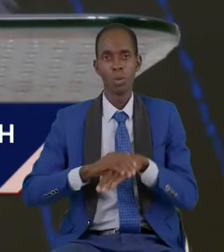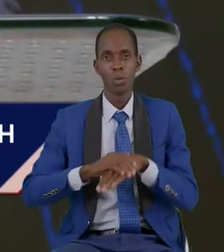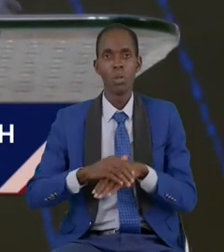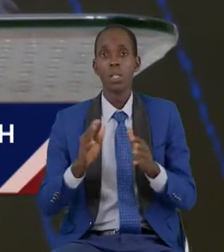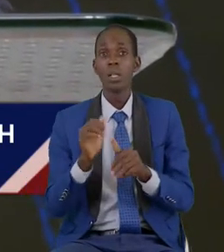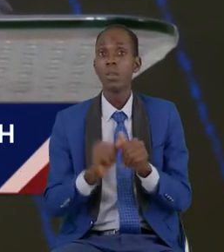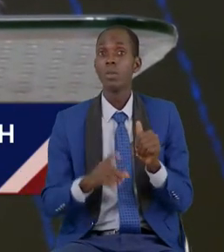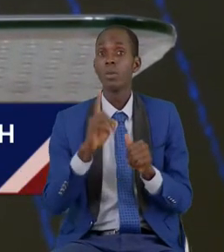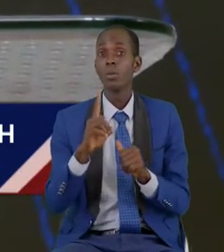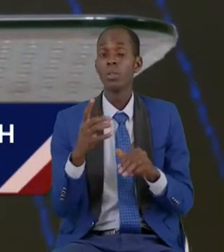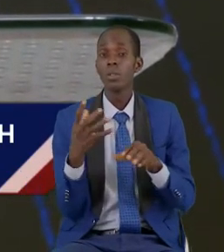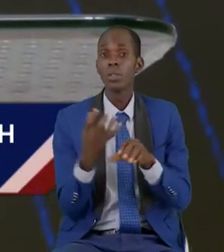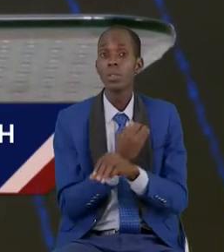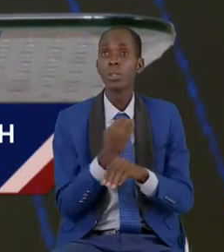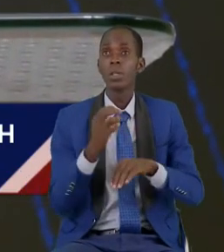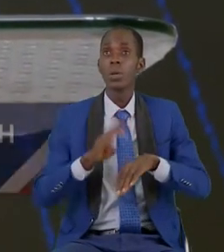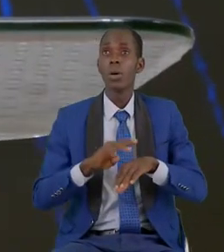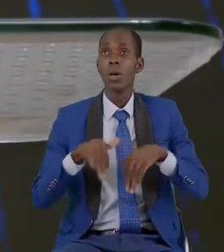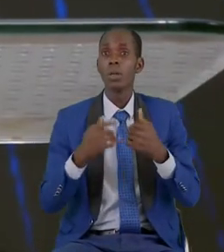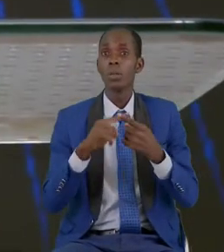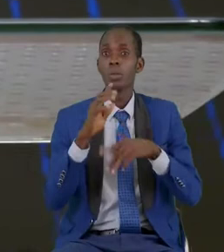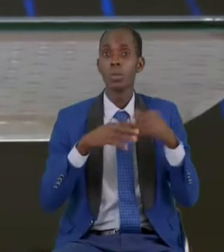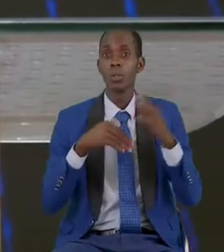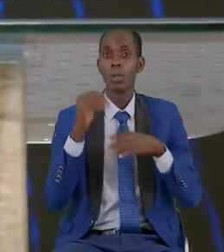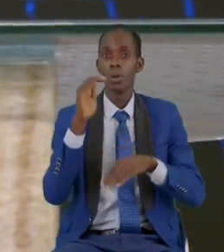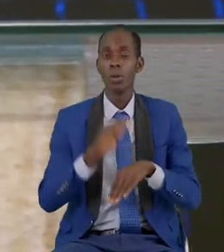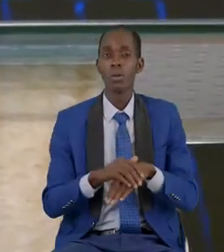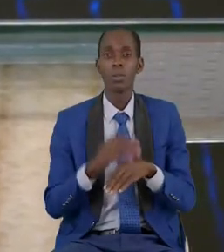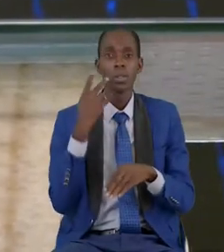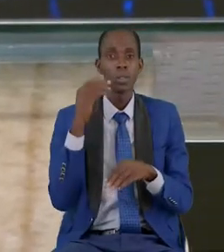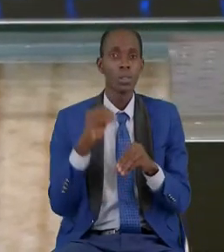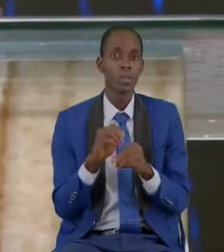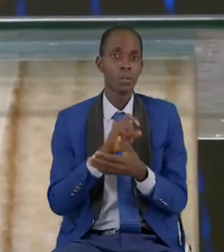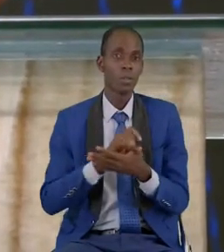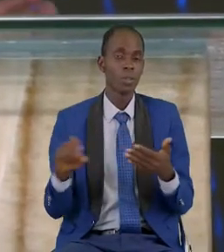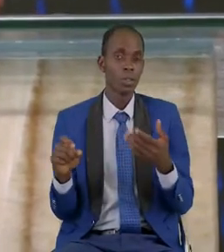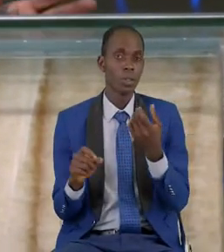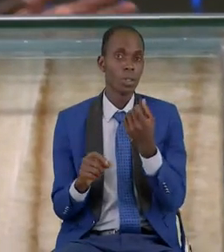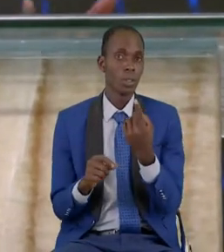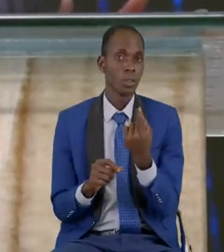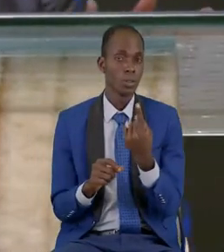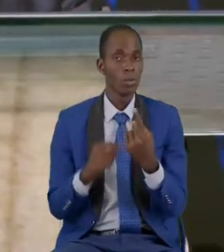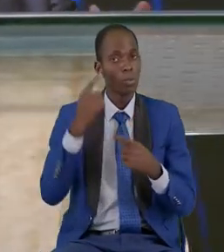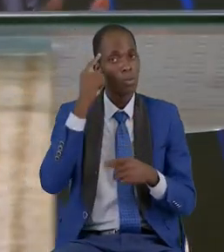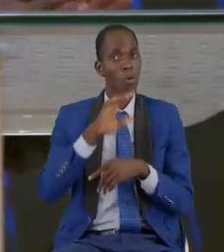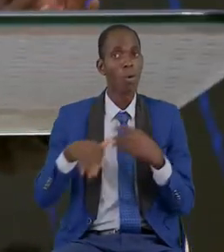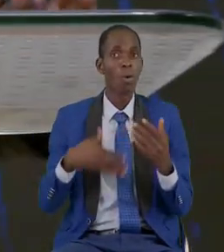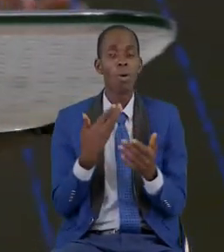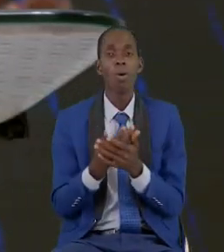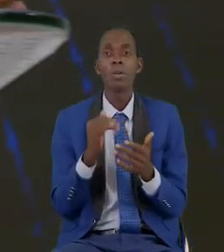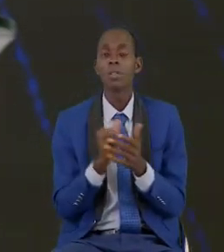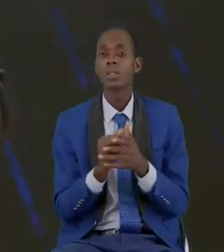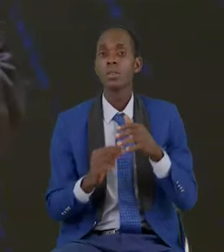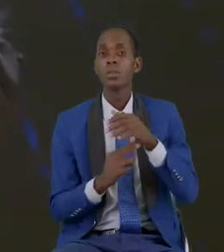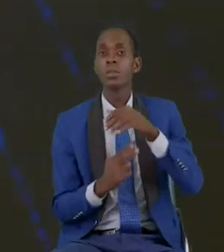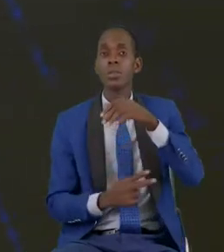he buildeth thereon. Look at verse 11. In verse 11, it tells us, for all the foundation can no